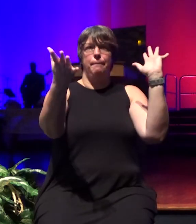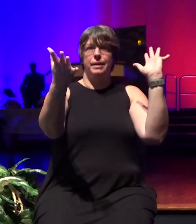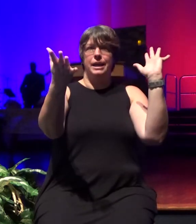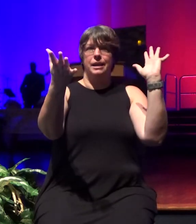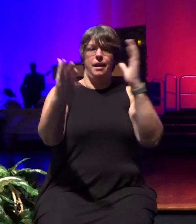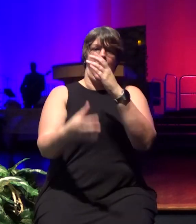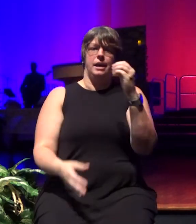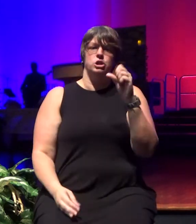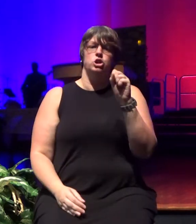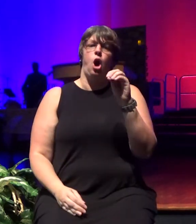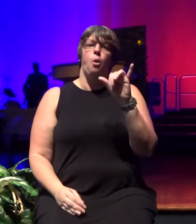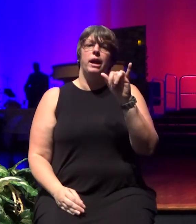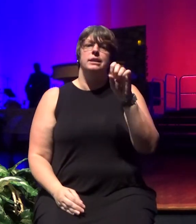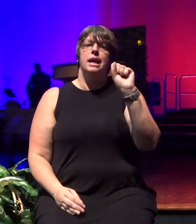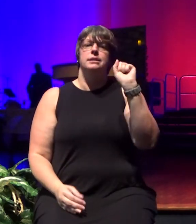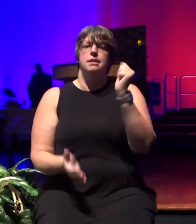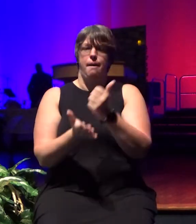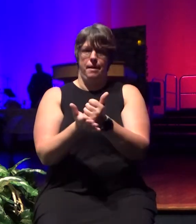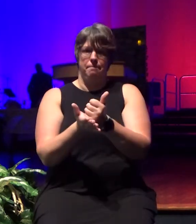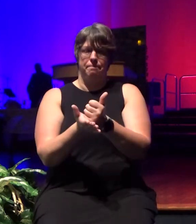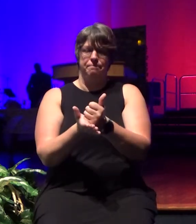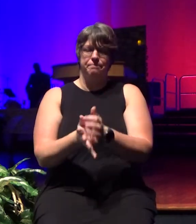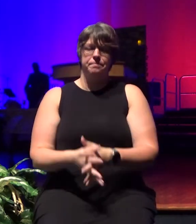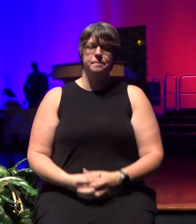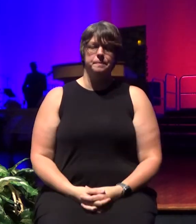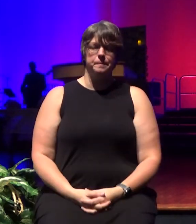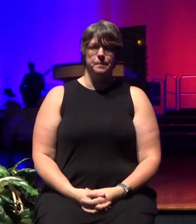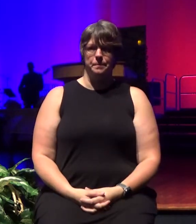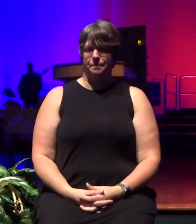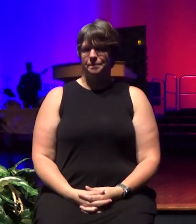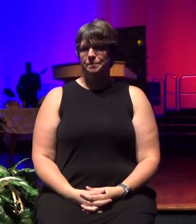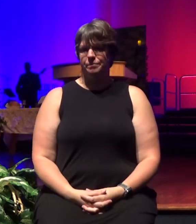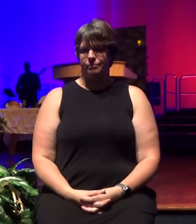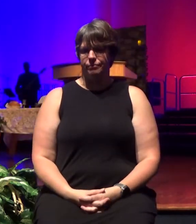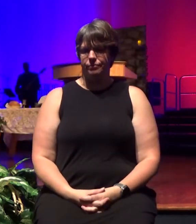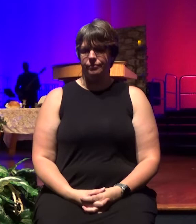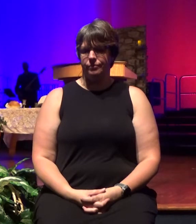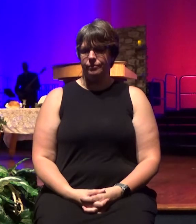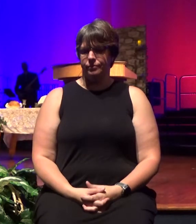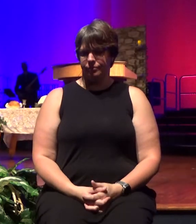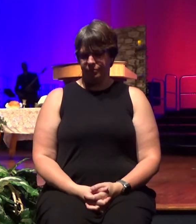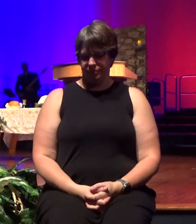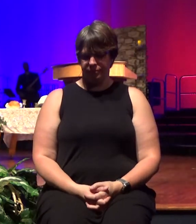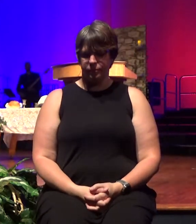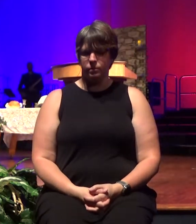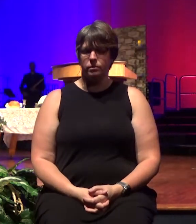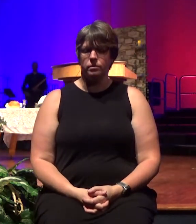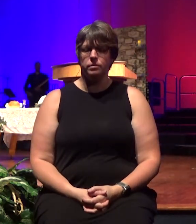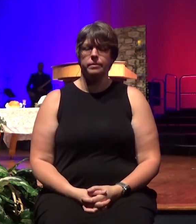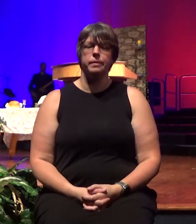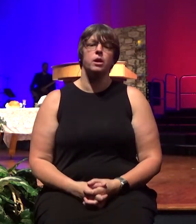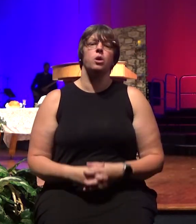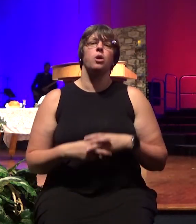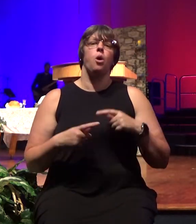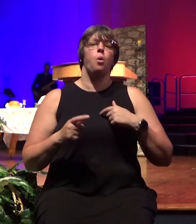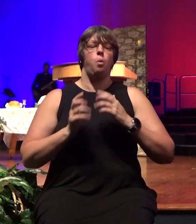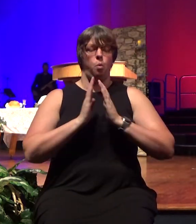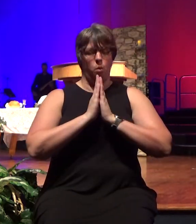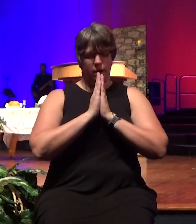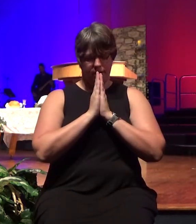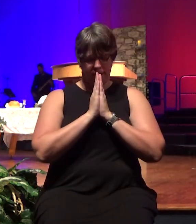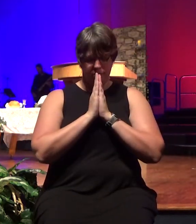accept this and revel in this, the adventure may we